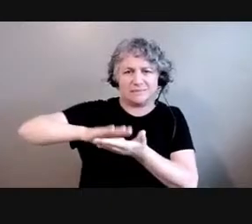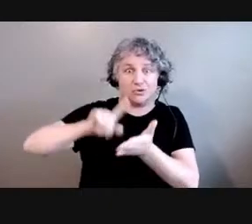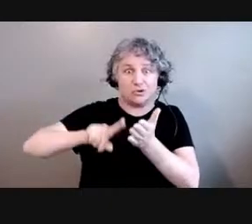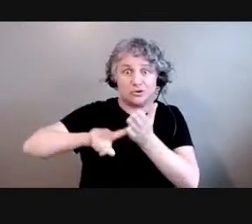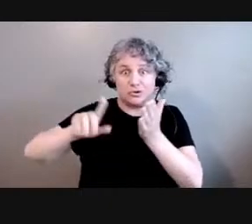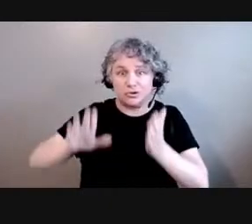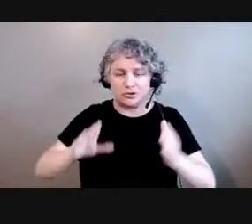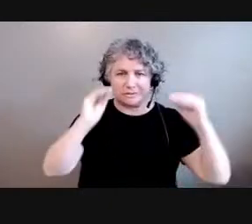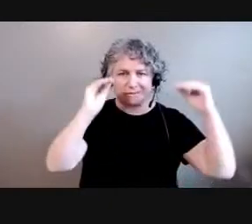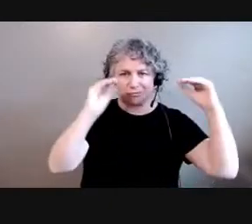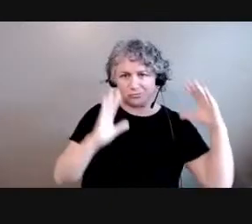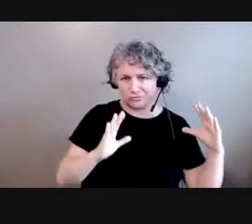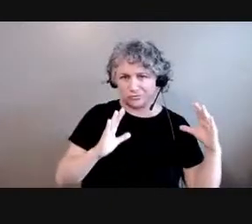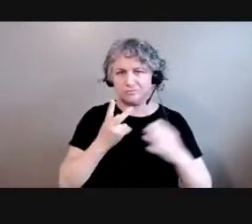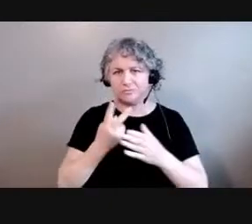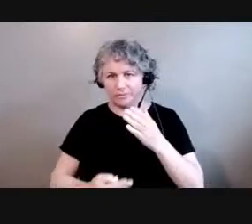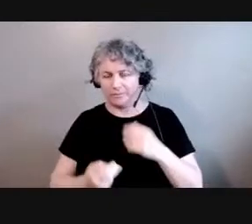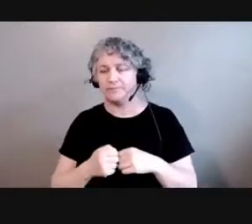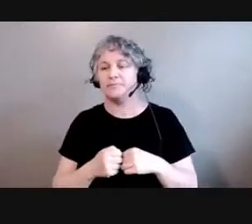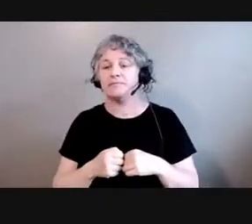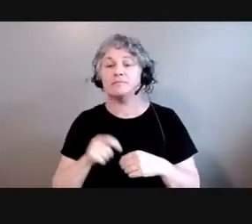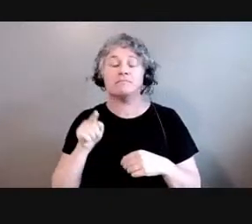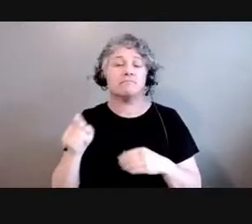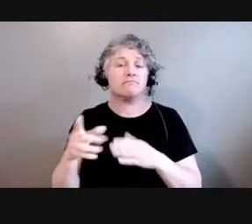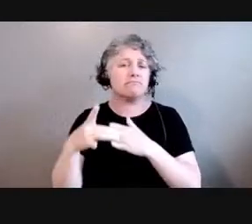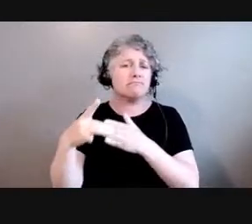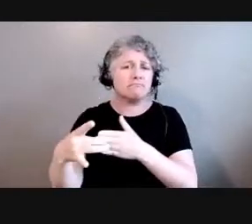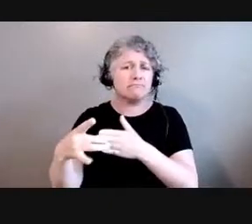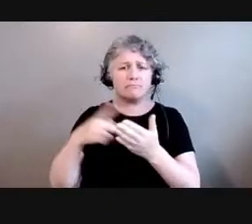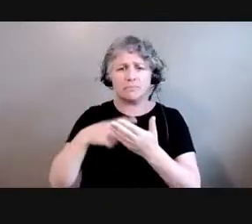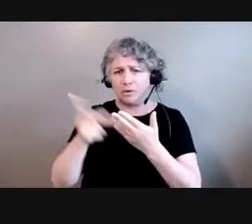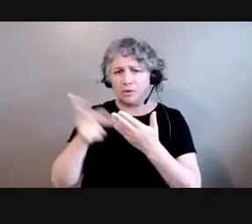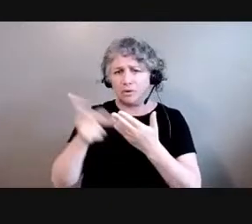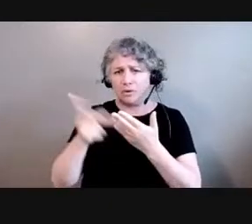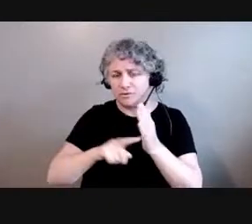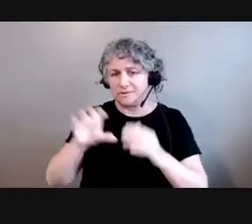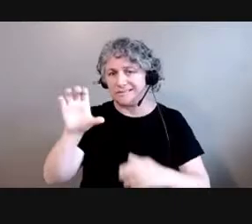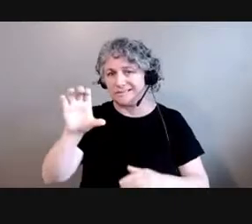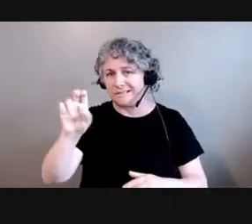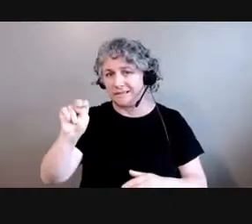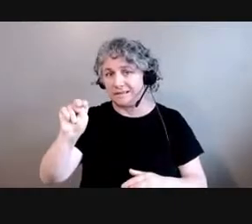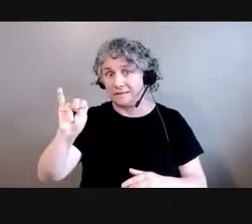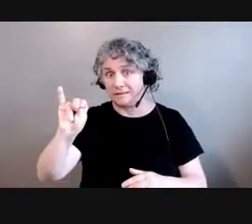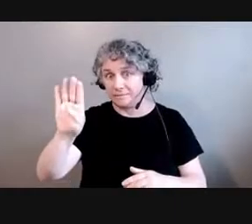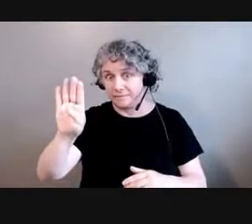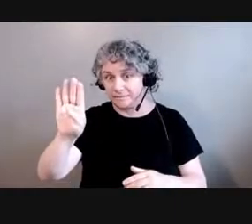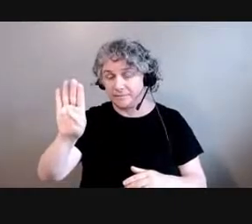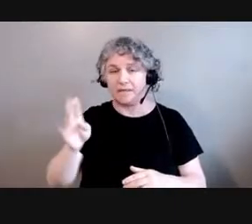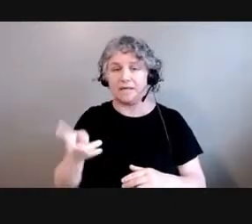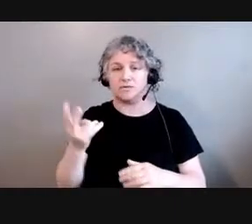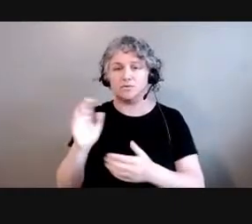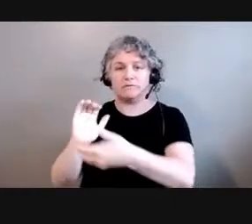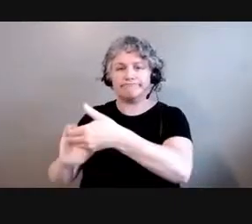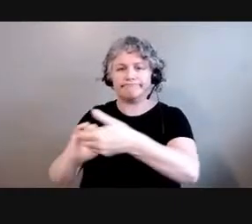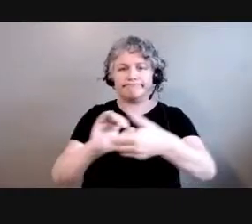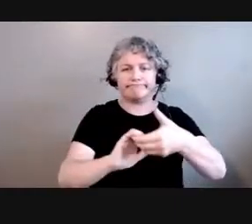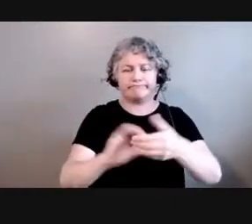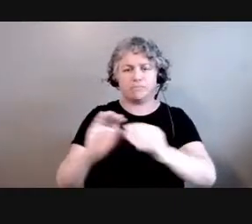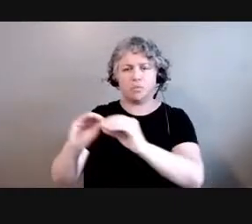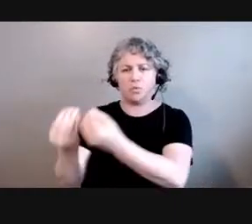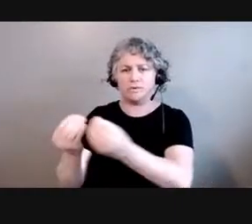educator. He leads the research program for CNIB and their 2 affiliate